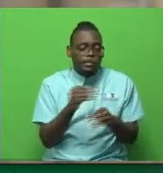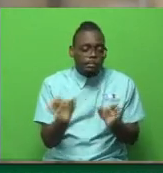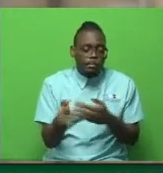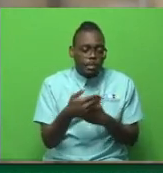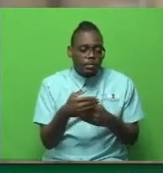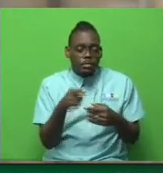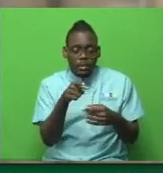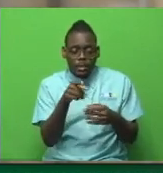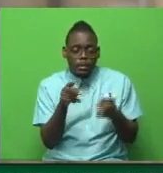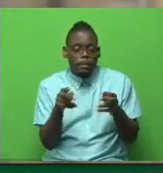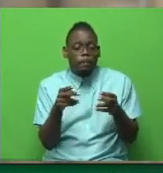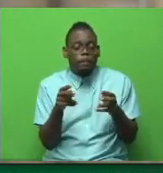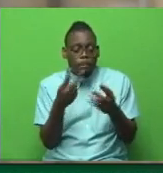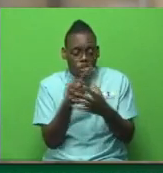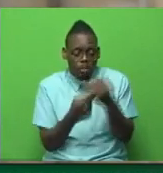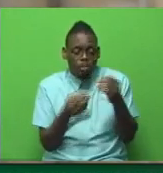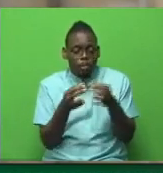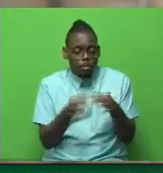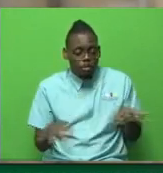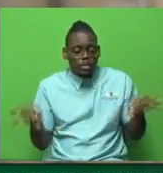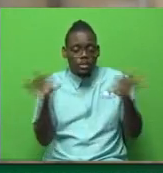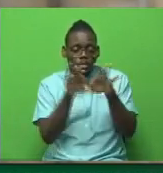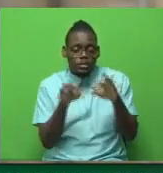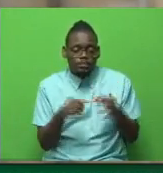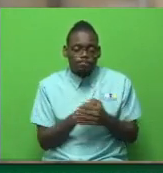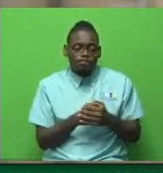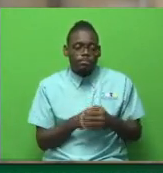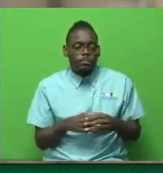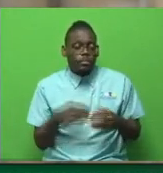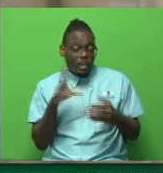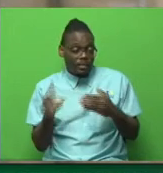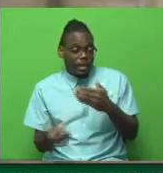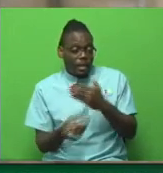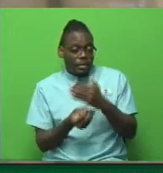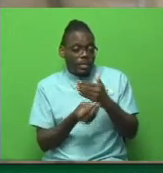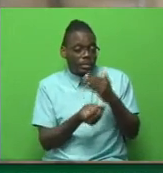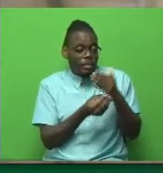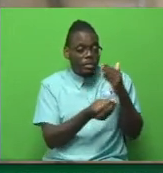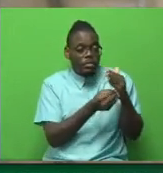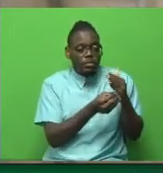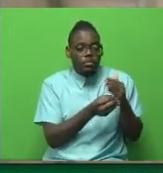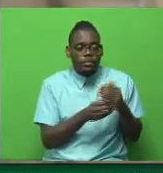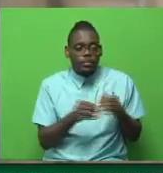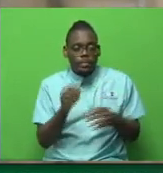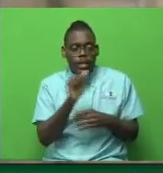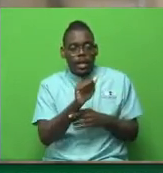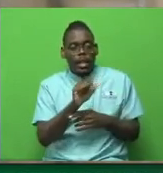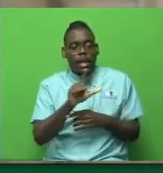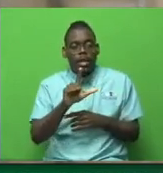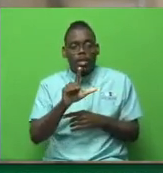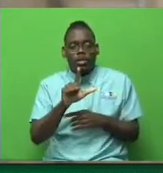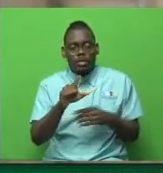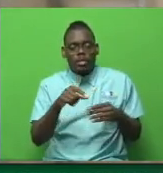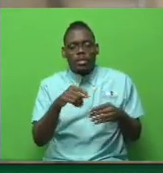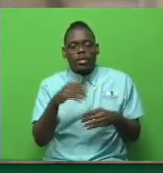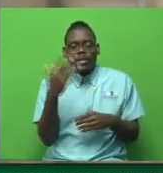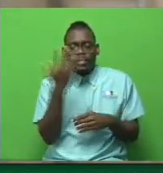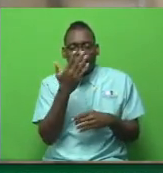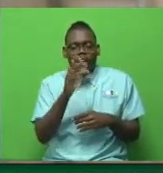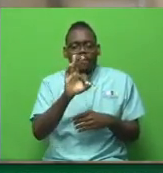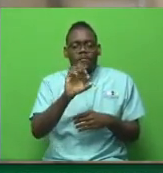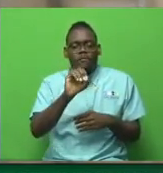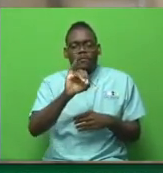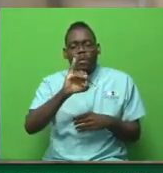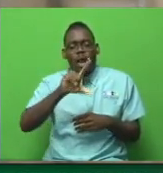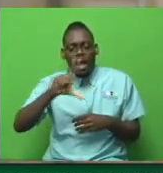next we have the aluminum in God processing project this is intended to create a new energy-based manufacturing